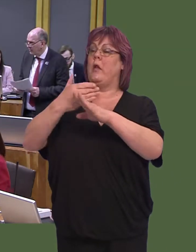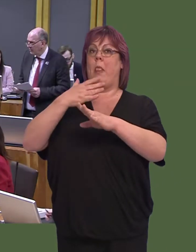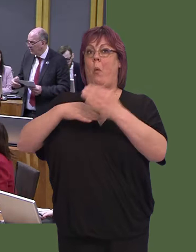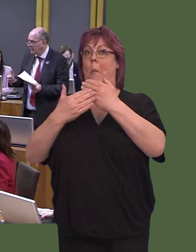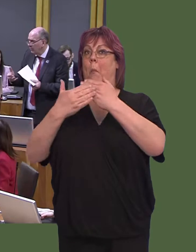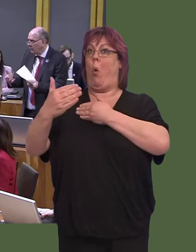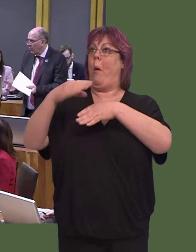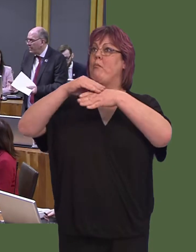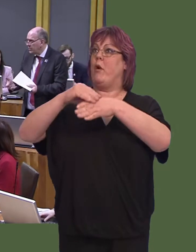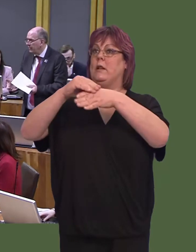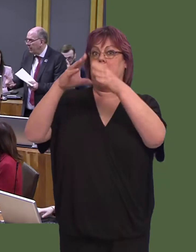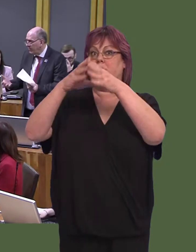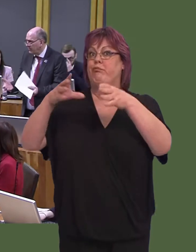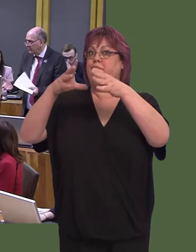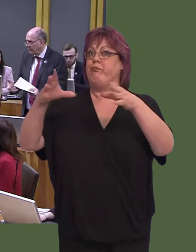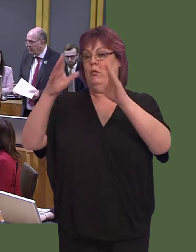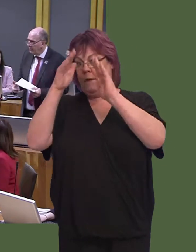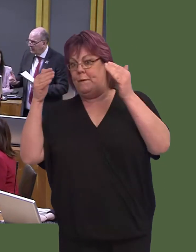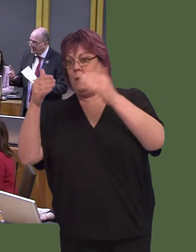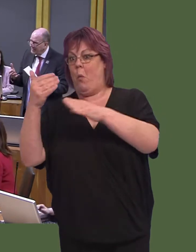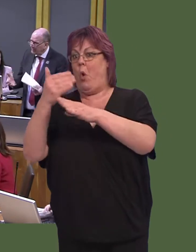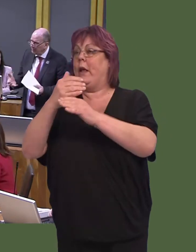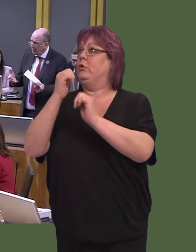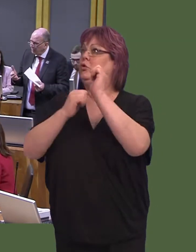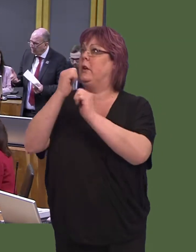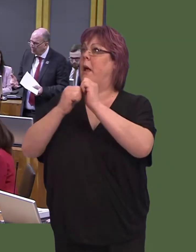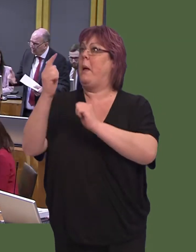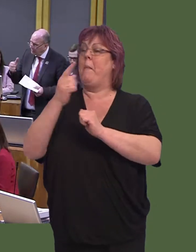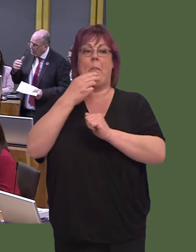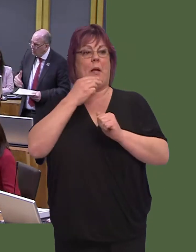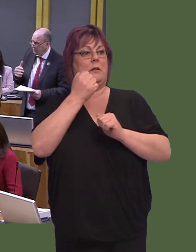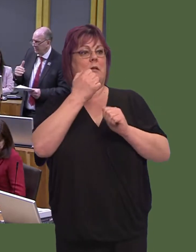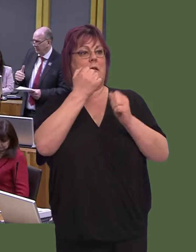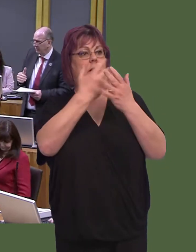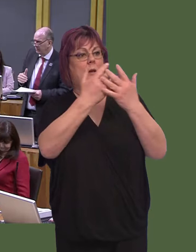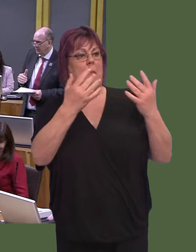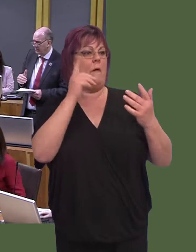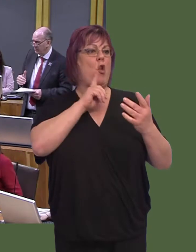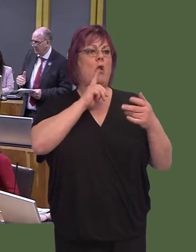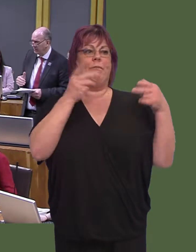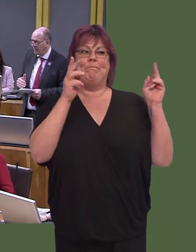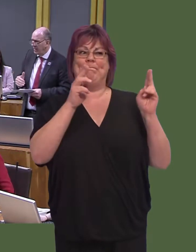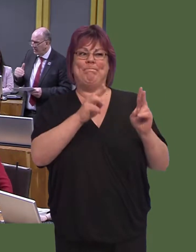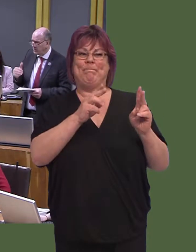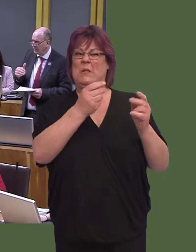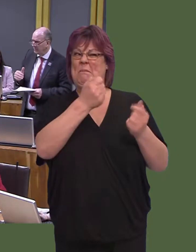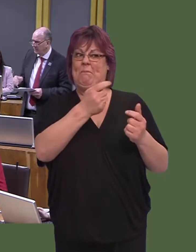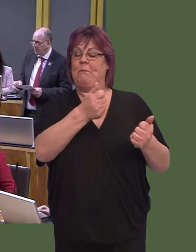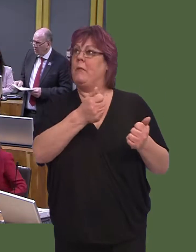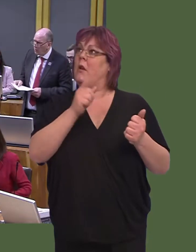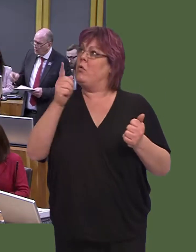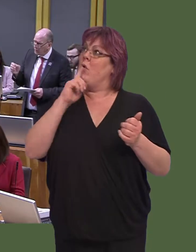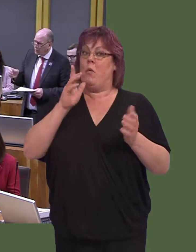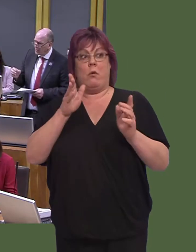had for apprentices, and they want to take more engineering apprentices on. But there's a take-up reduction in girls taking science subjects and engineering